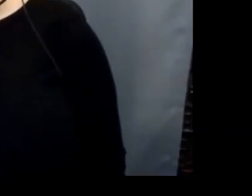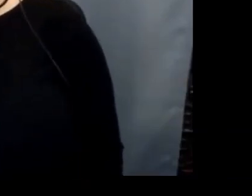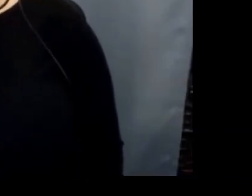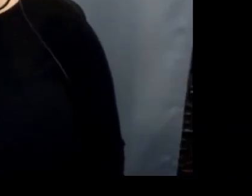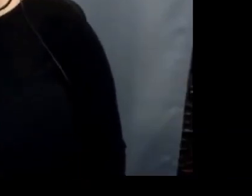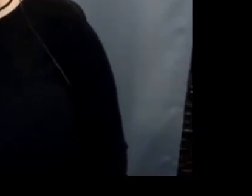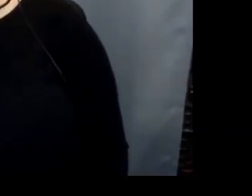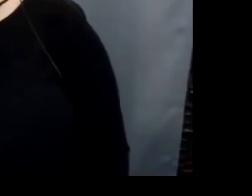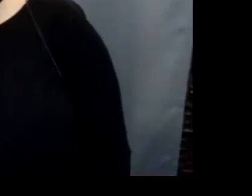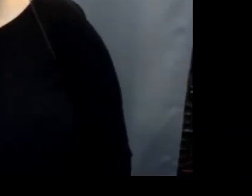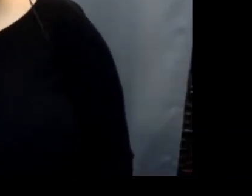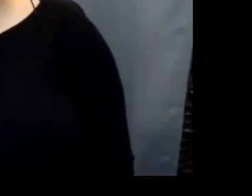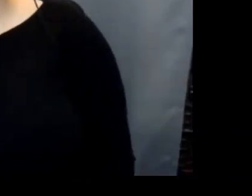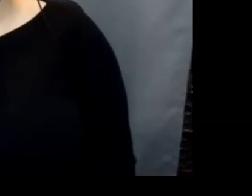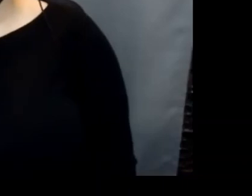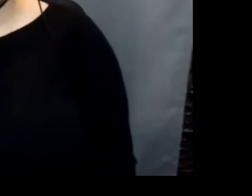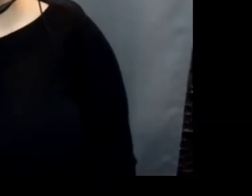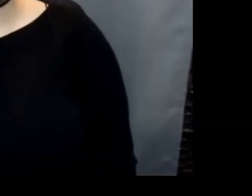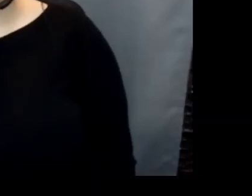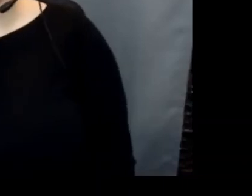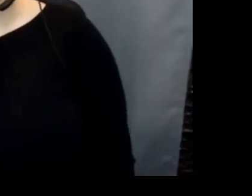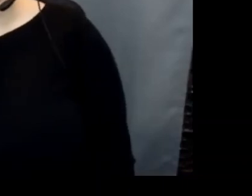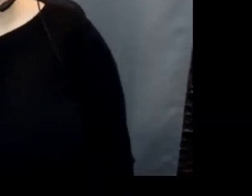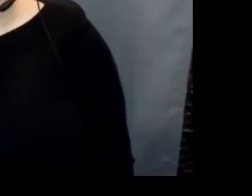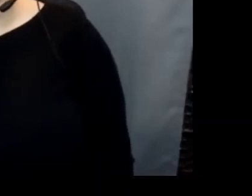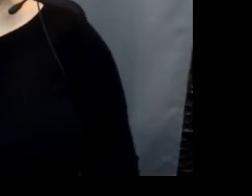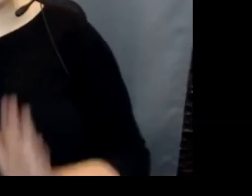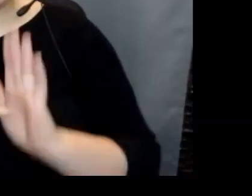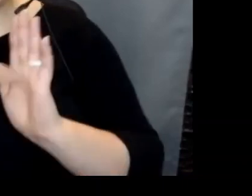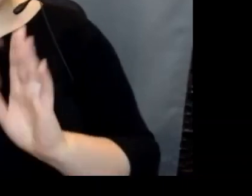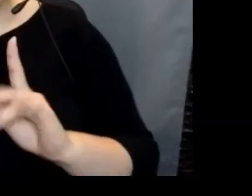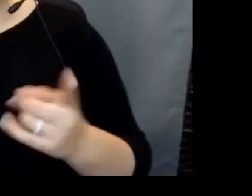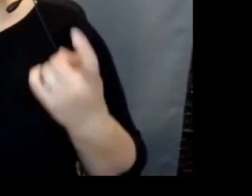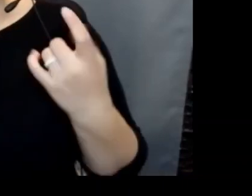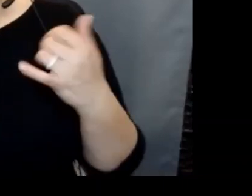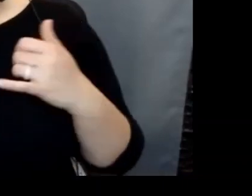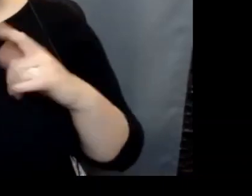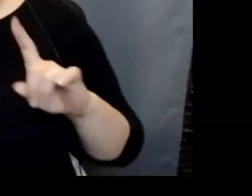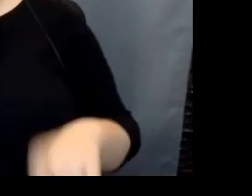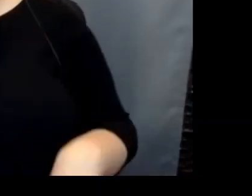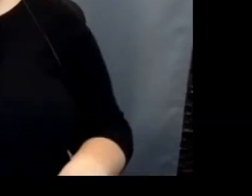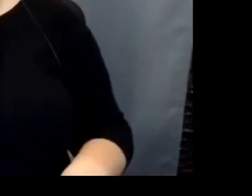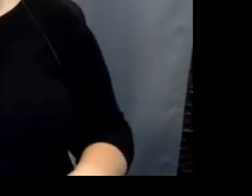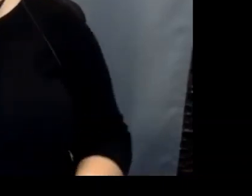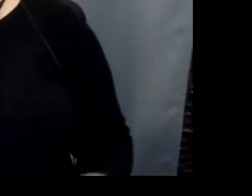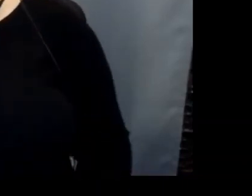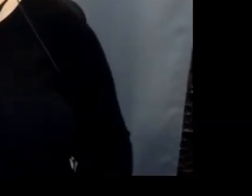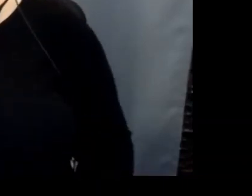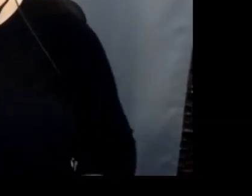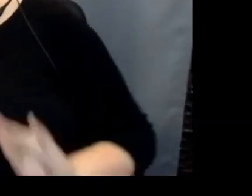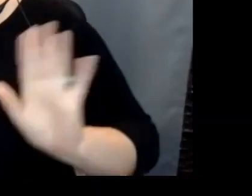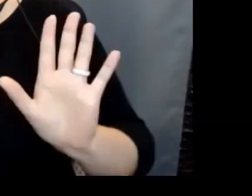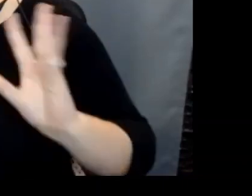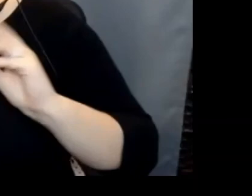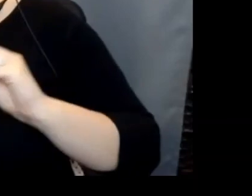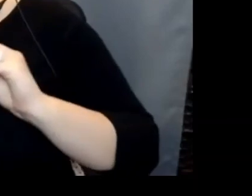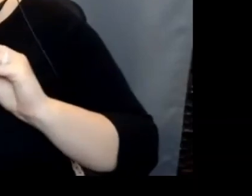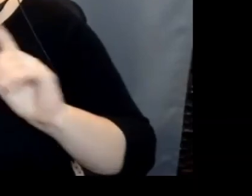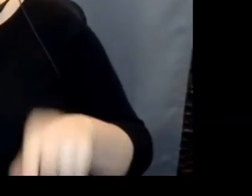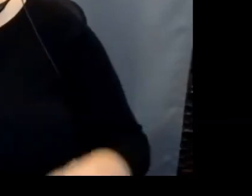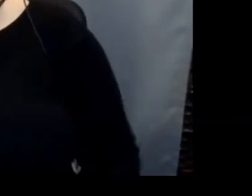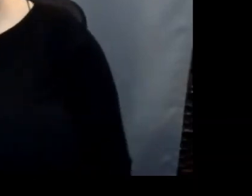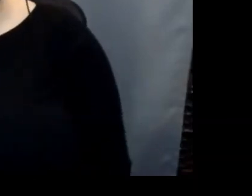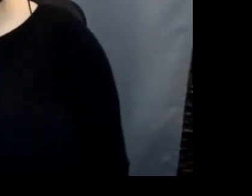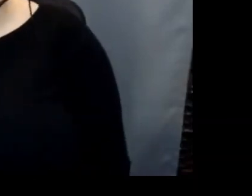Thanks, Tom. That's a question that I sometimes get. I want to make sure that we included that.